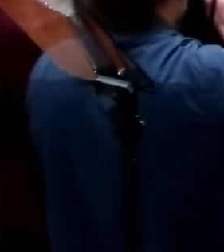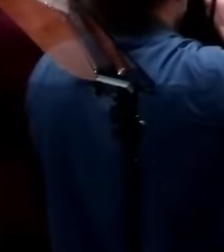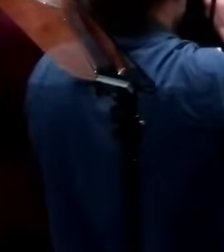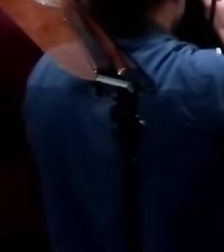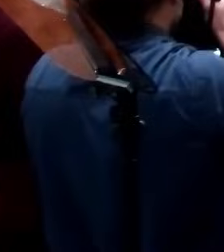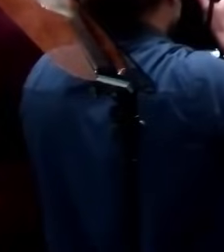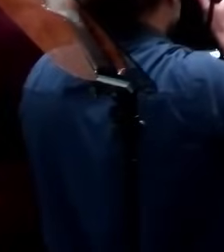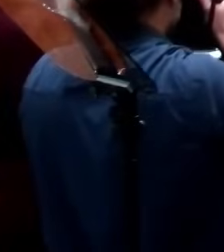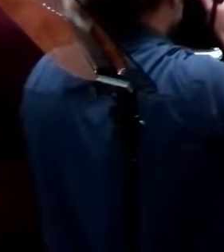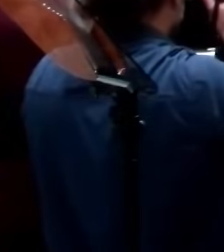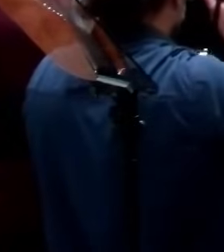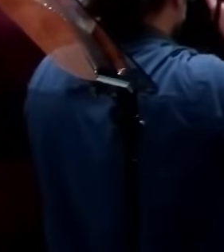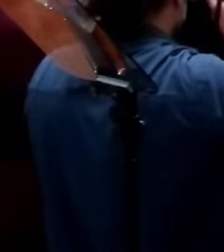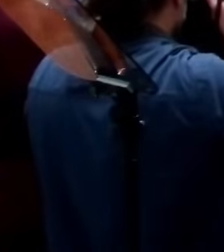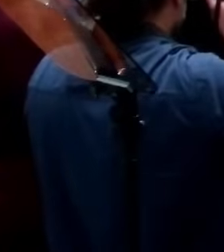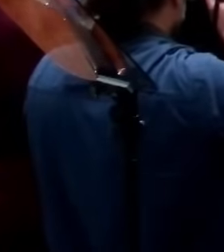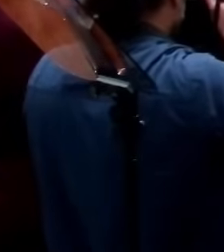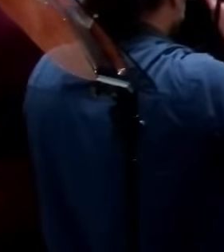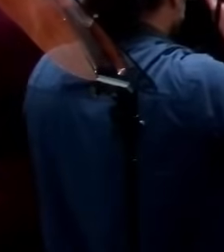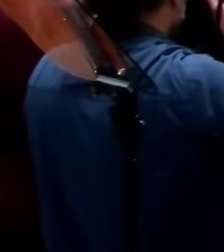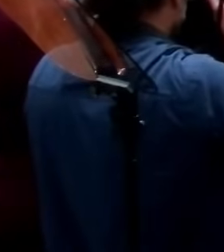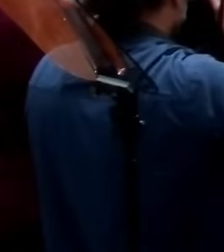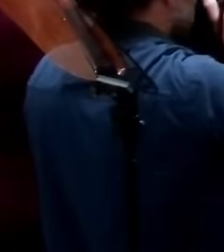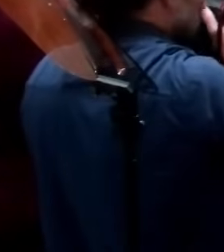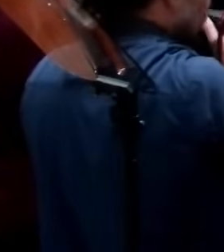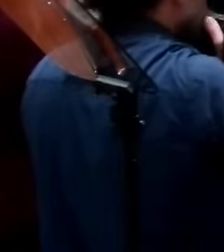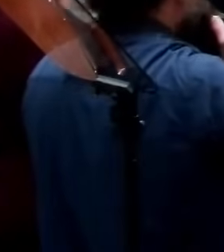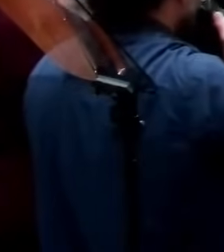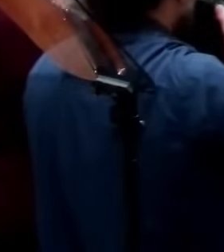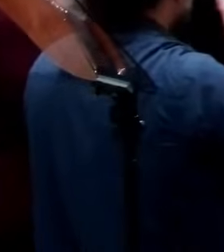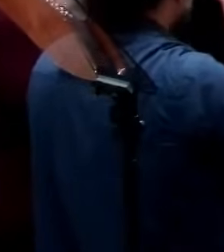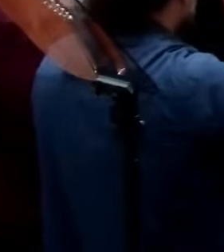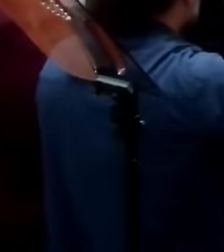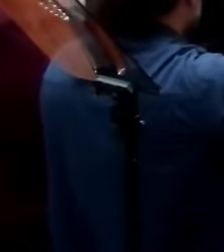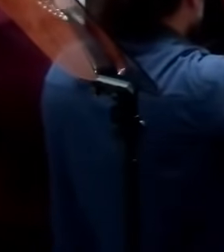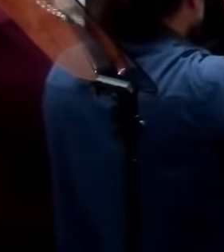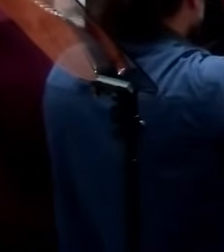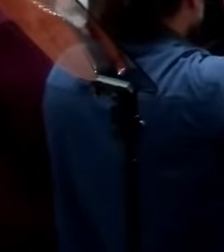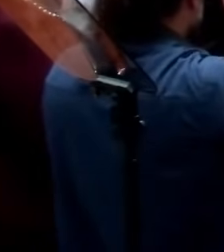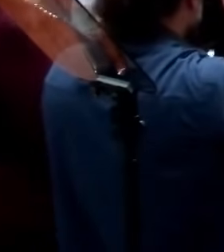Okay, thank you all. Please find a seat.